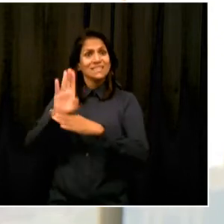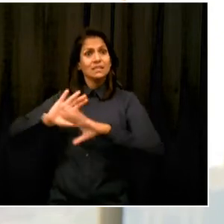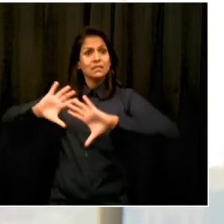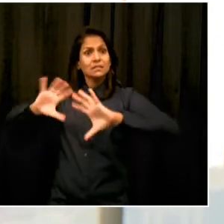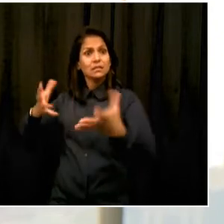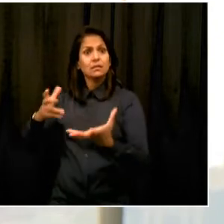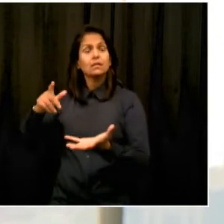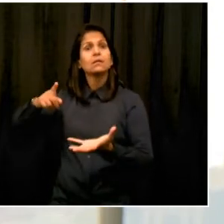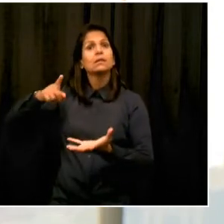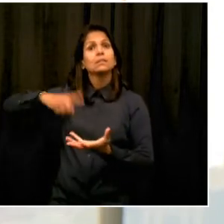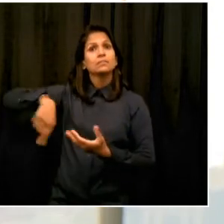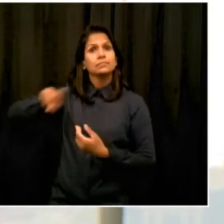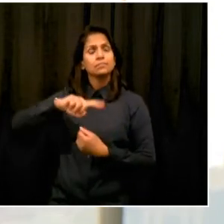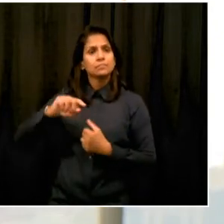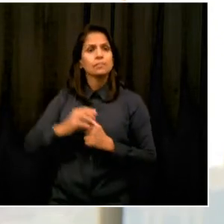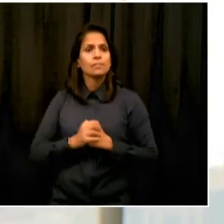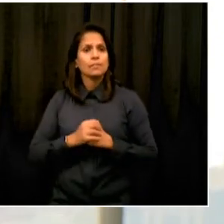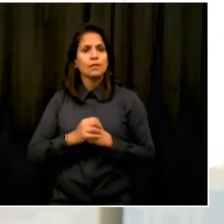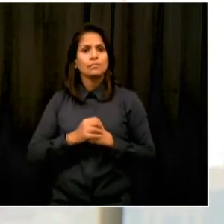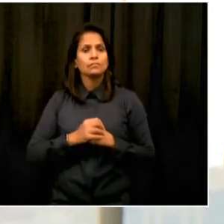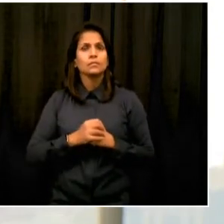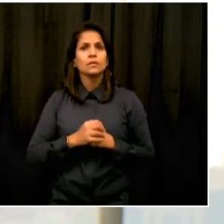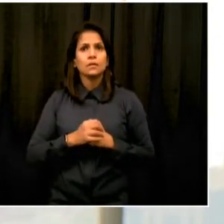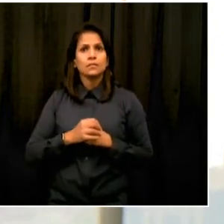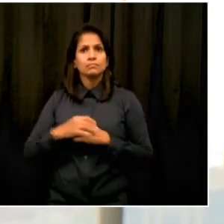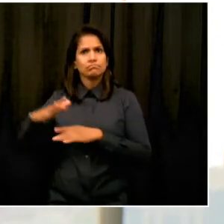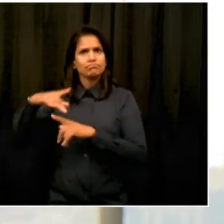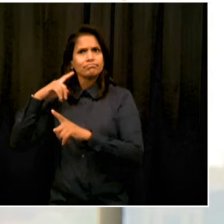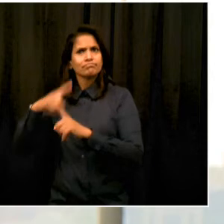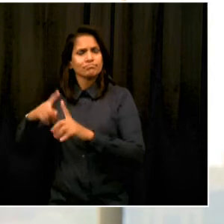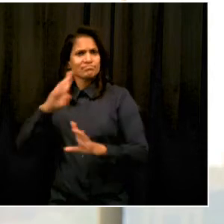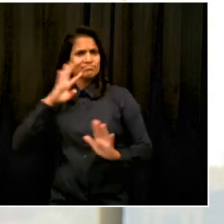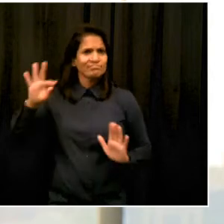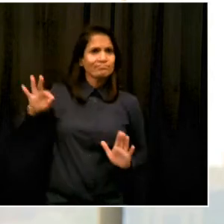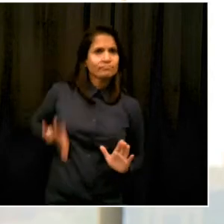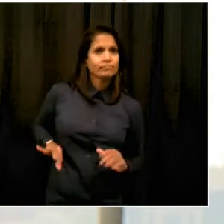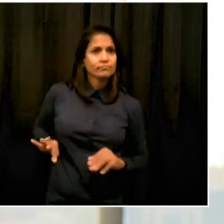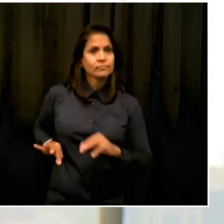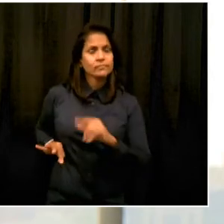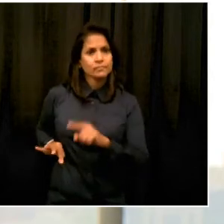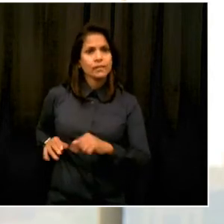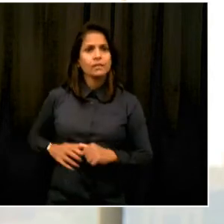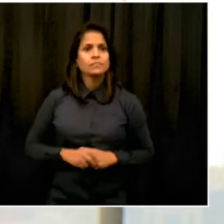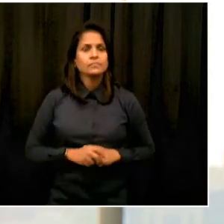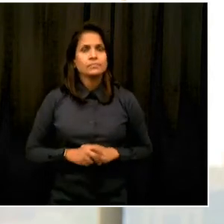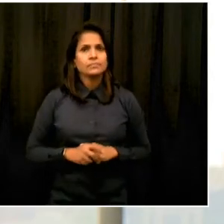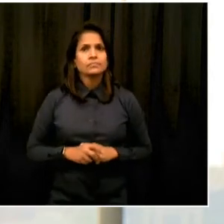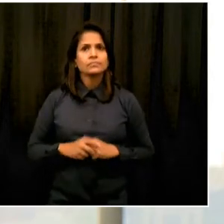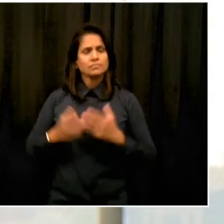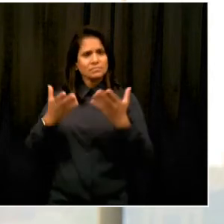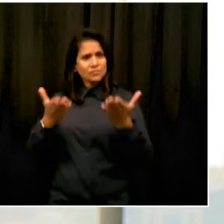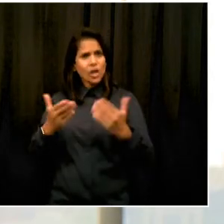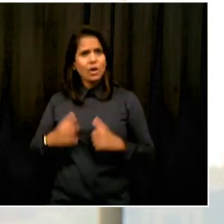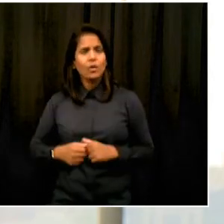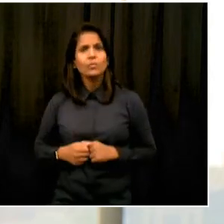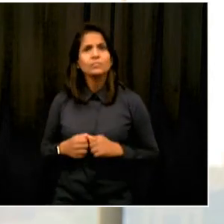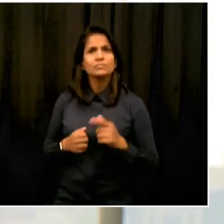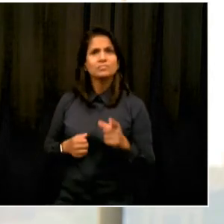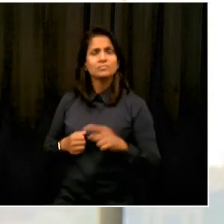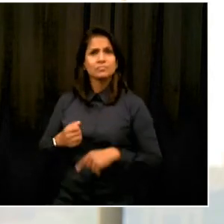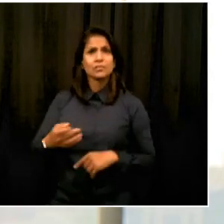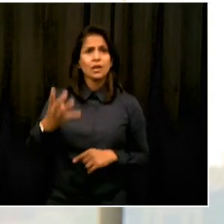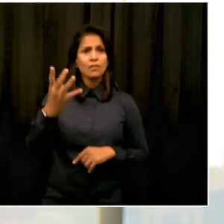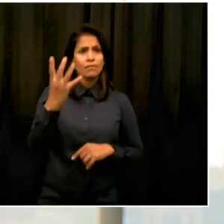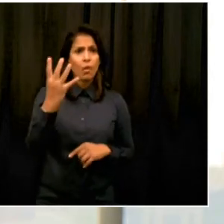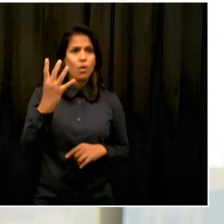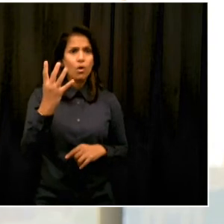So let me offer 4 core principles for this public health vision, this vision of recovery through